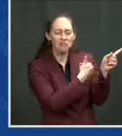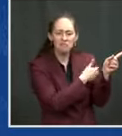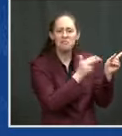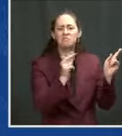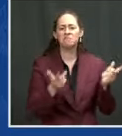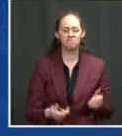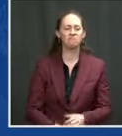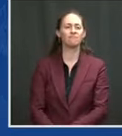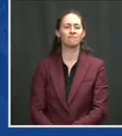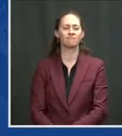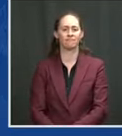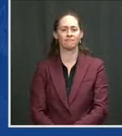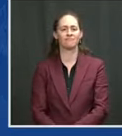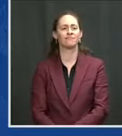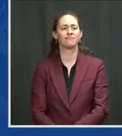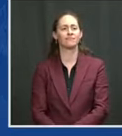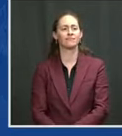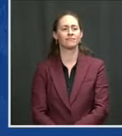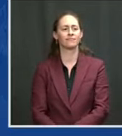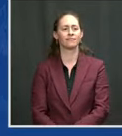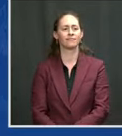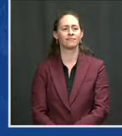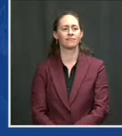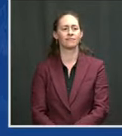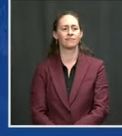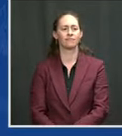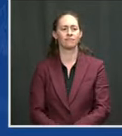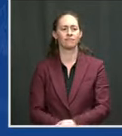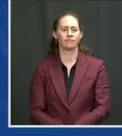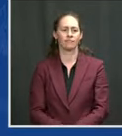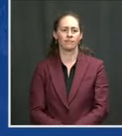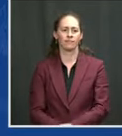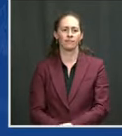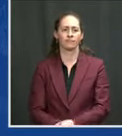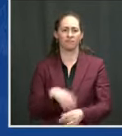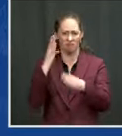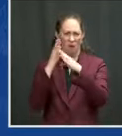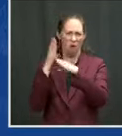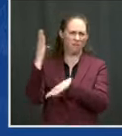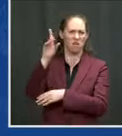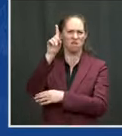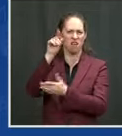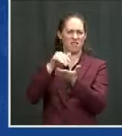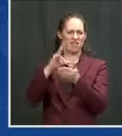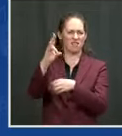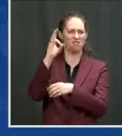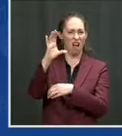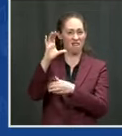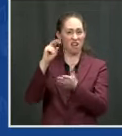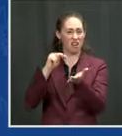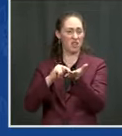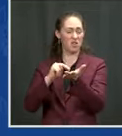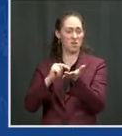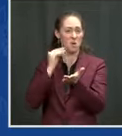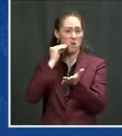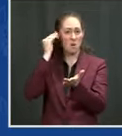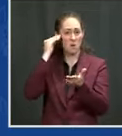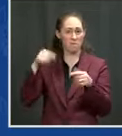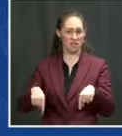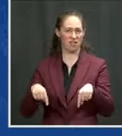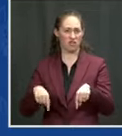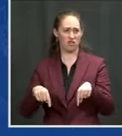assisted living in Ohio, I think over 1,700. And, of course, we had a lot of deaths there. And so the first thing that we did on day one,